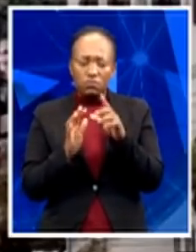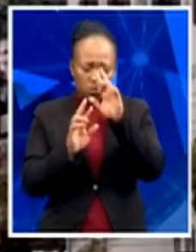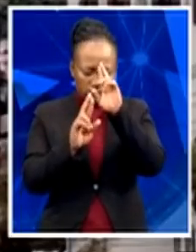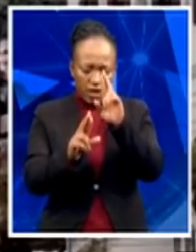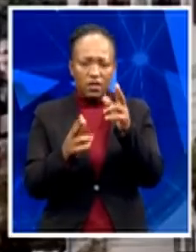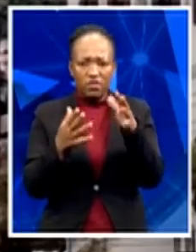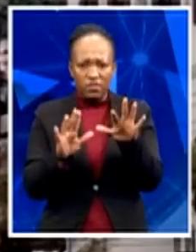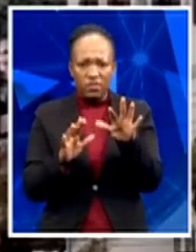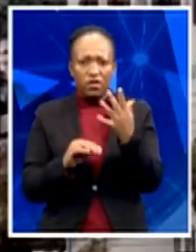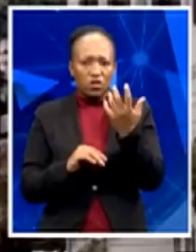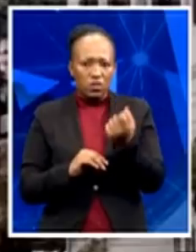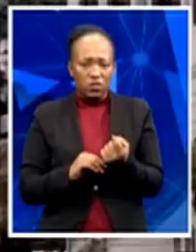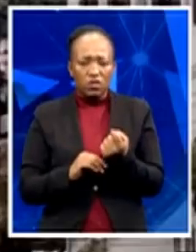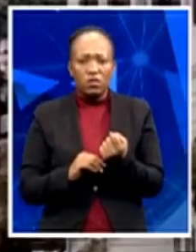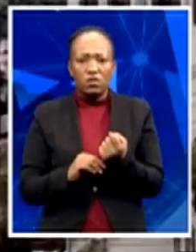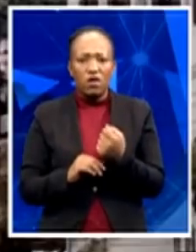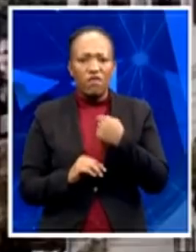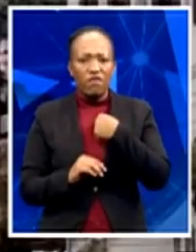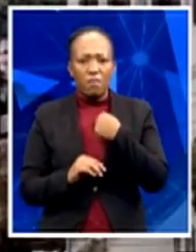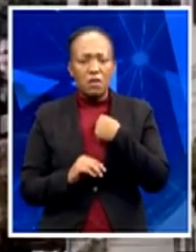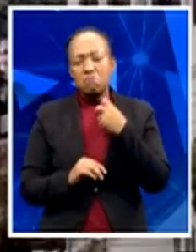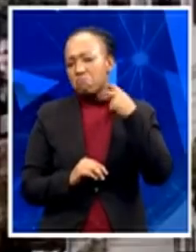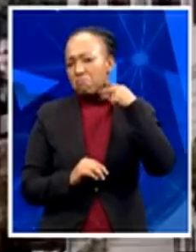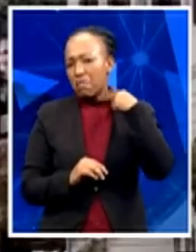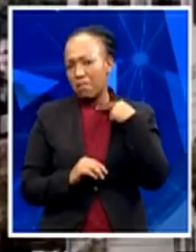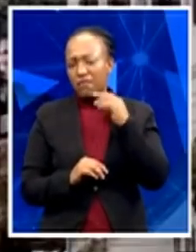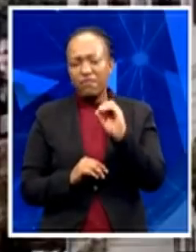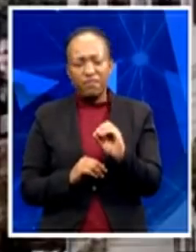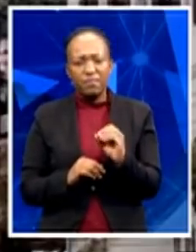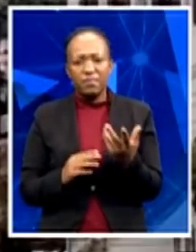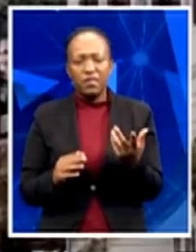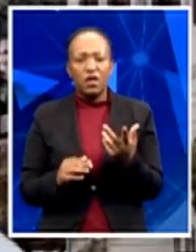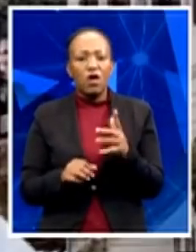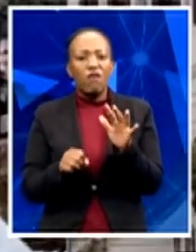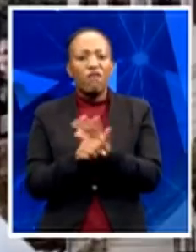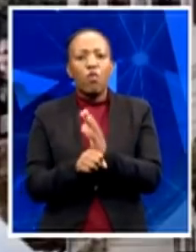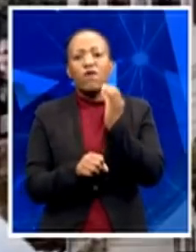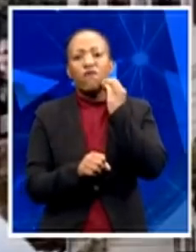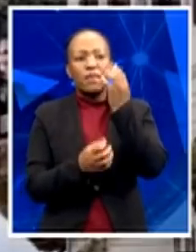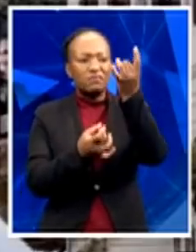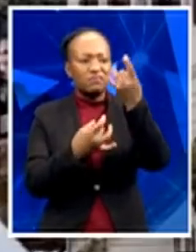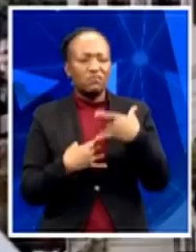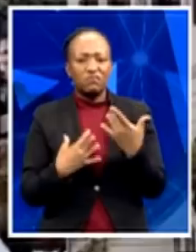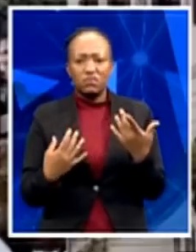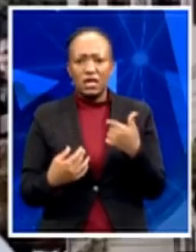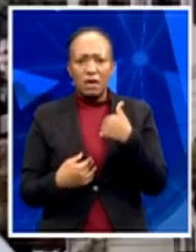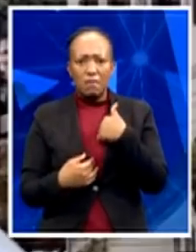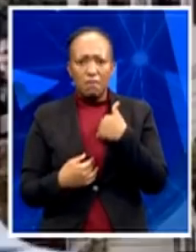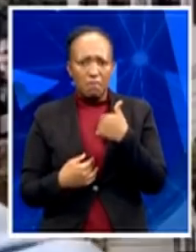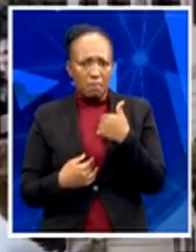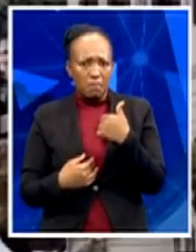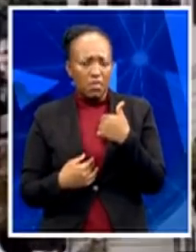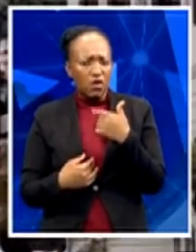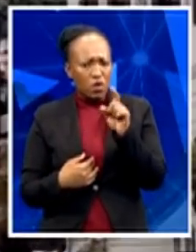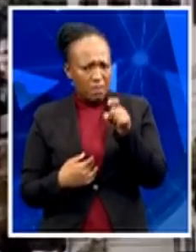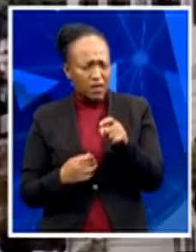bit disappointing. It's not giving us the information, according to my eyes, that we need to get on this matter. And therefore, that's